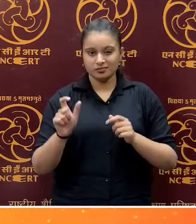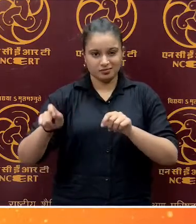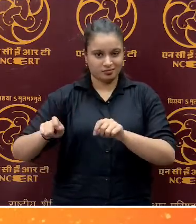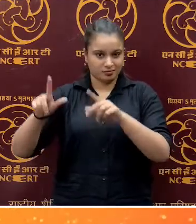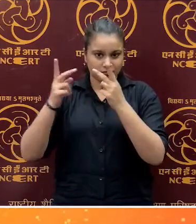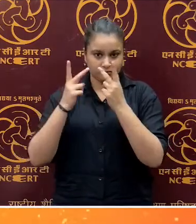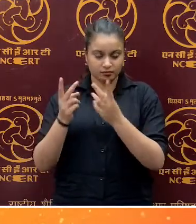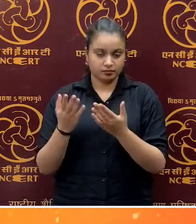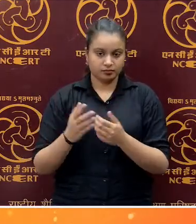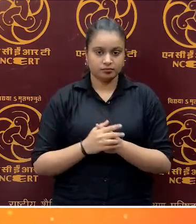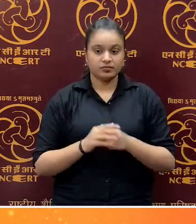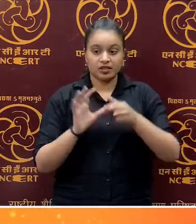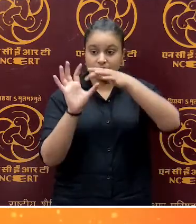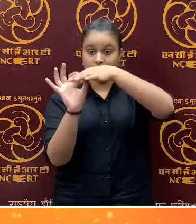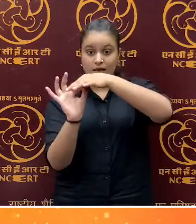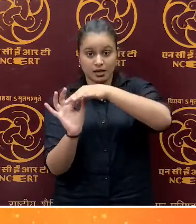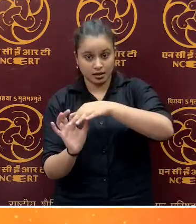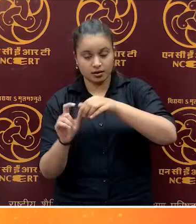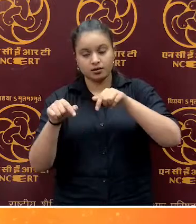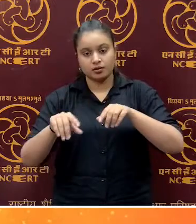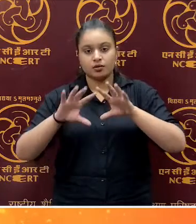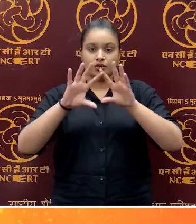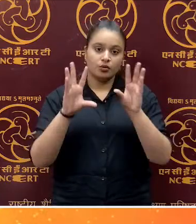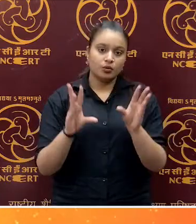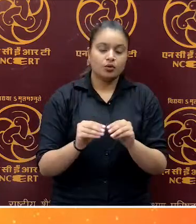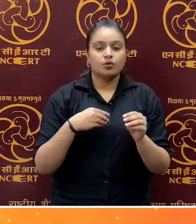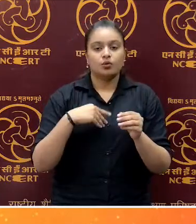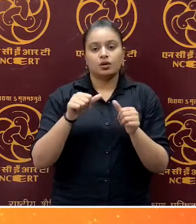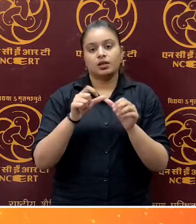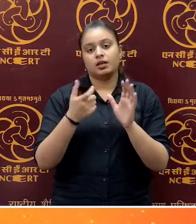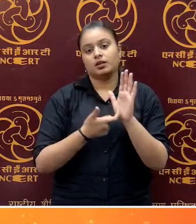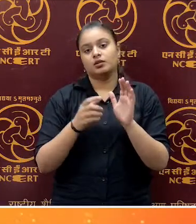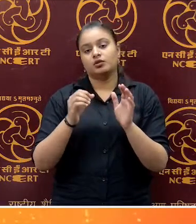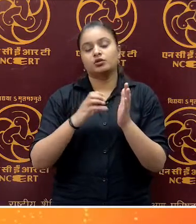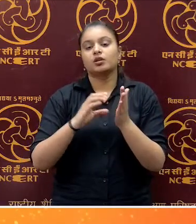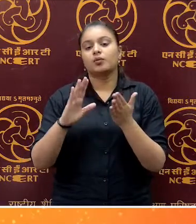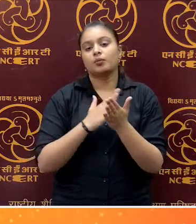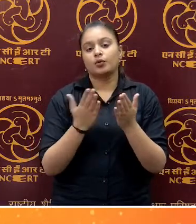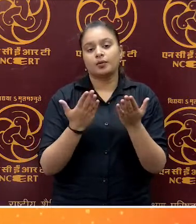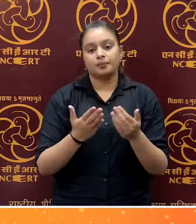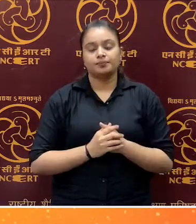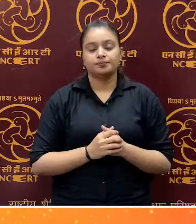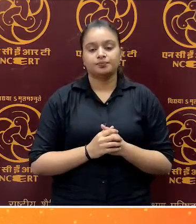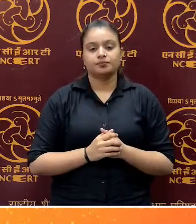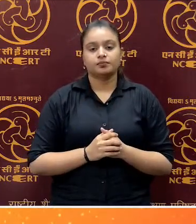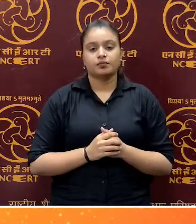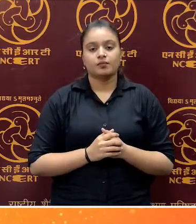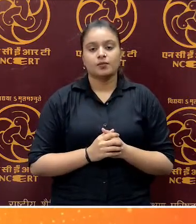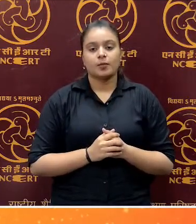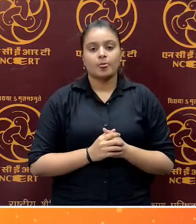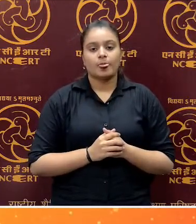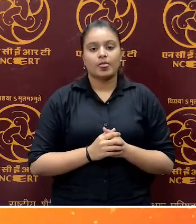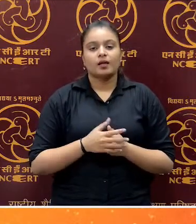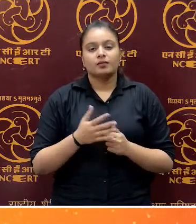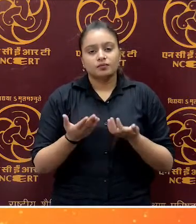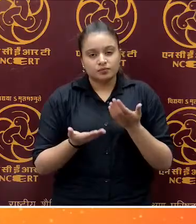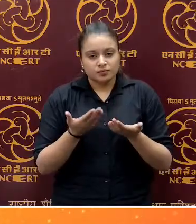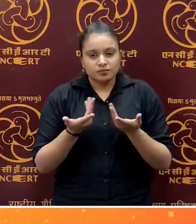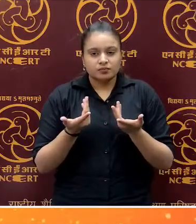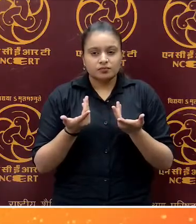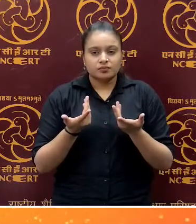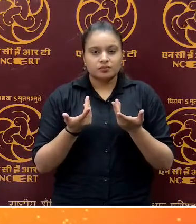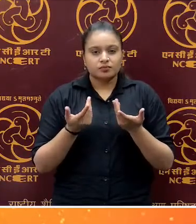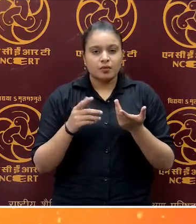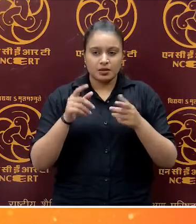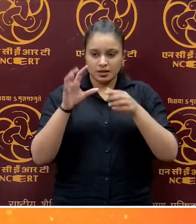also, Harpreet, and that's the intent of the acrostic poem. Because it's a poem. Yeah. Yes, it's a poem. It can